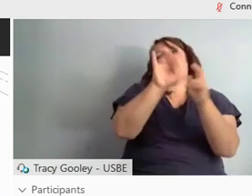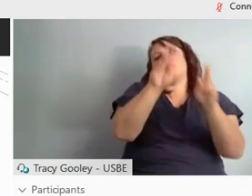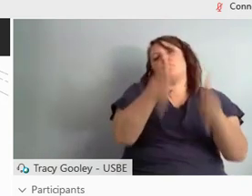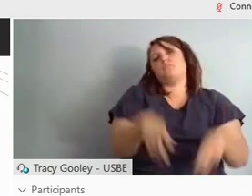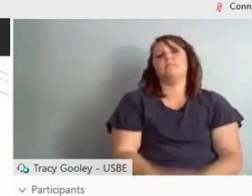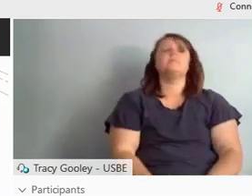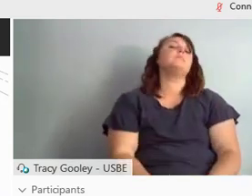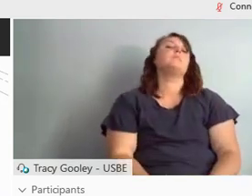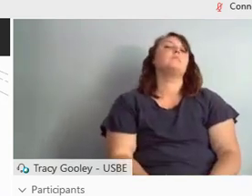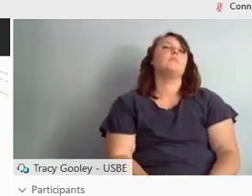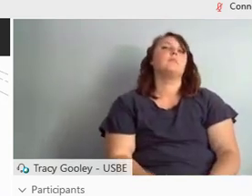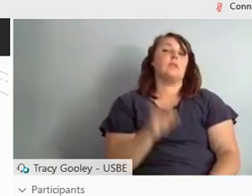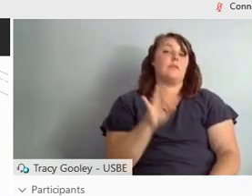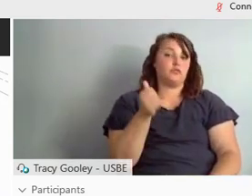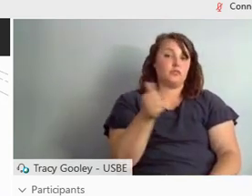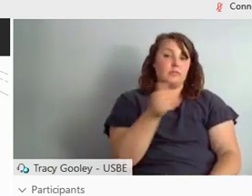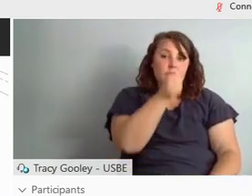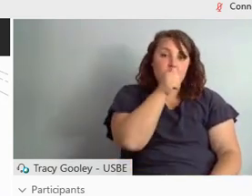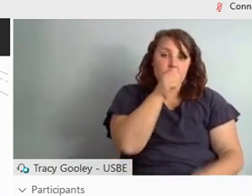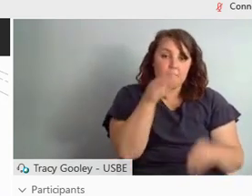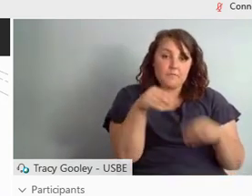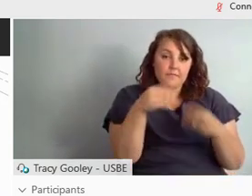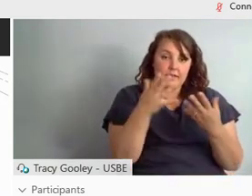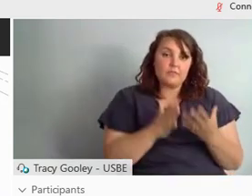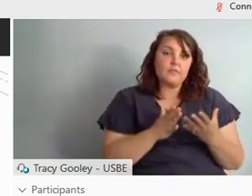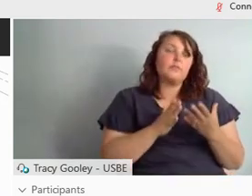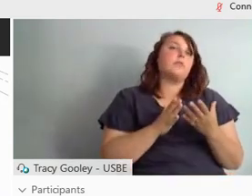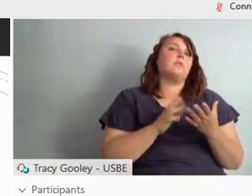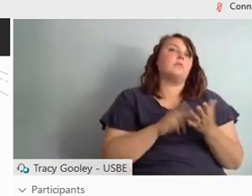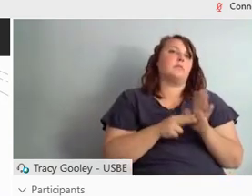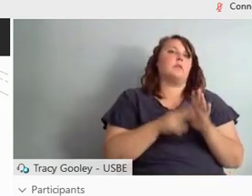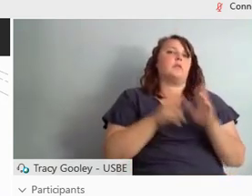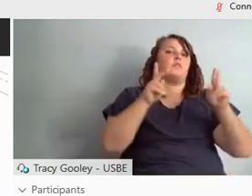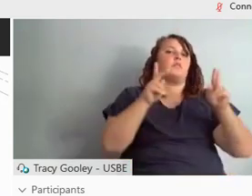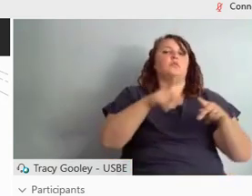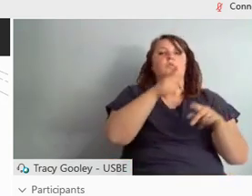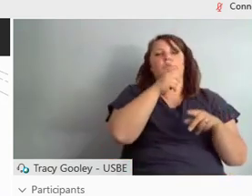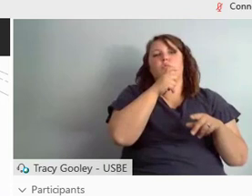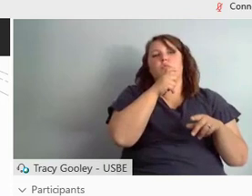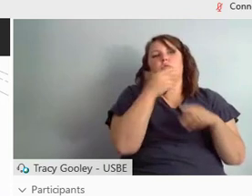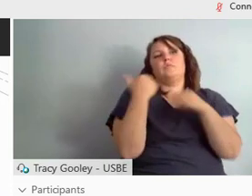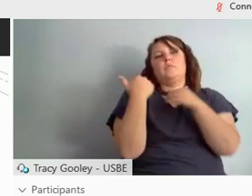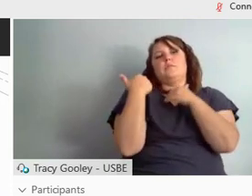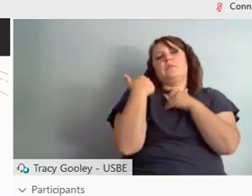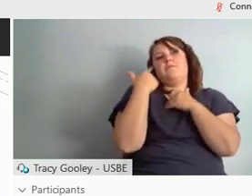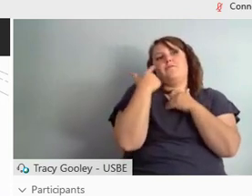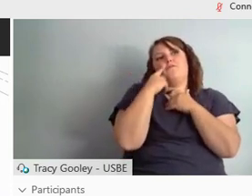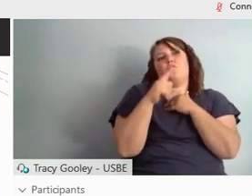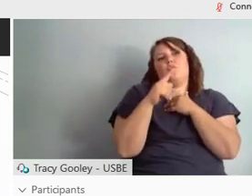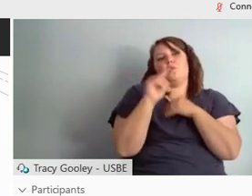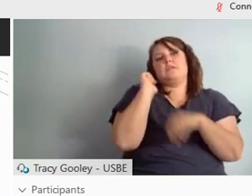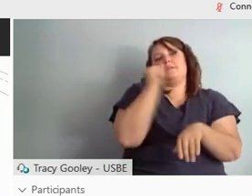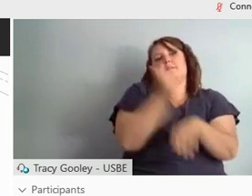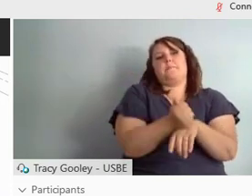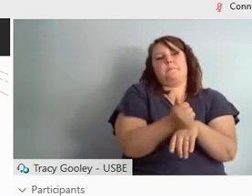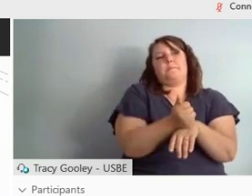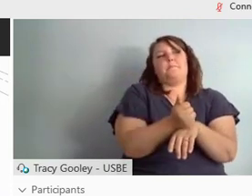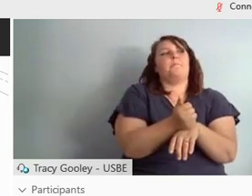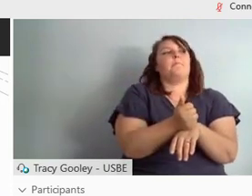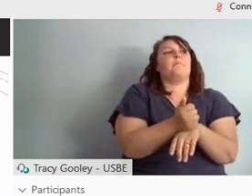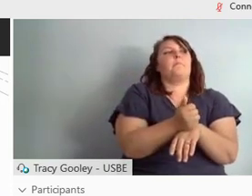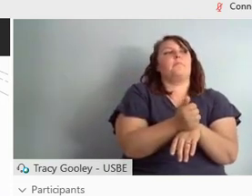out to them. If you're at a private provider, then it would be the person that is responsible for the